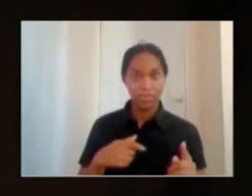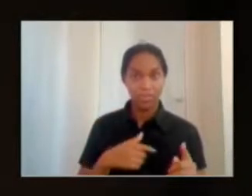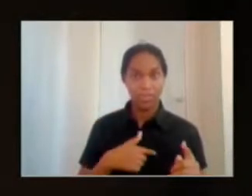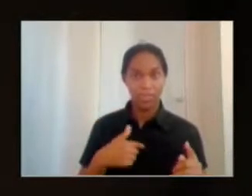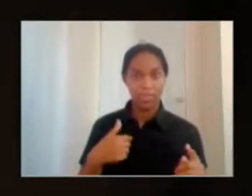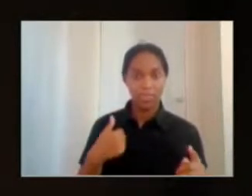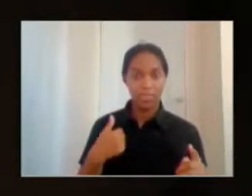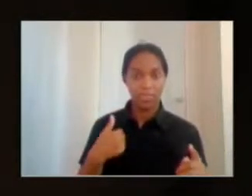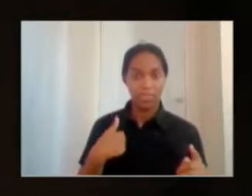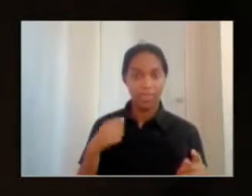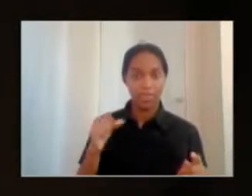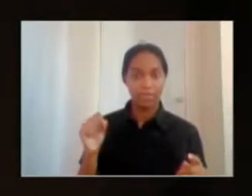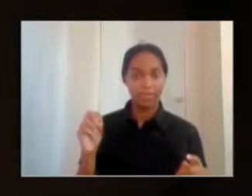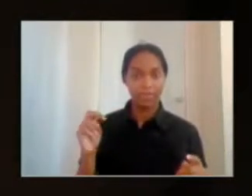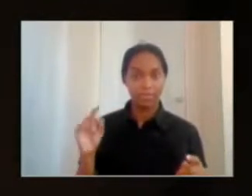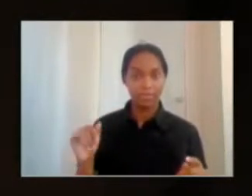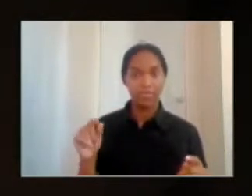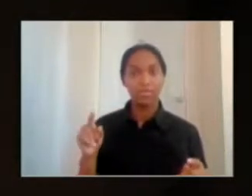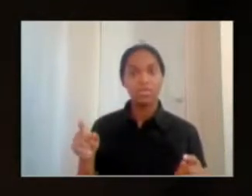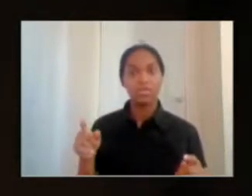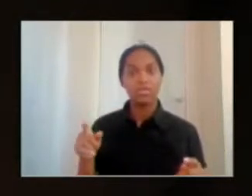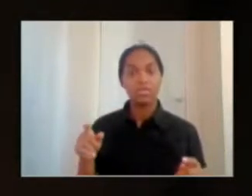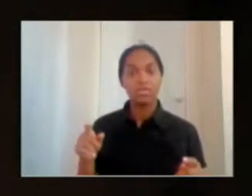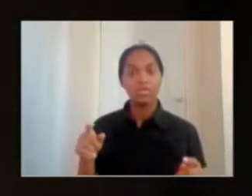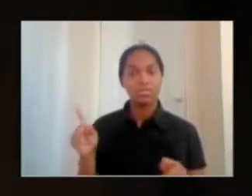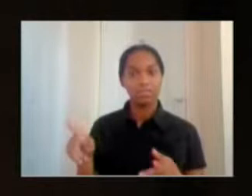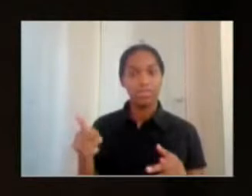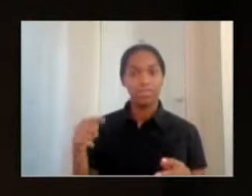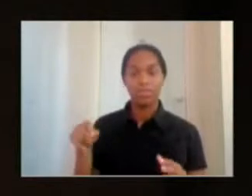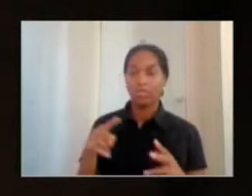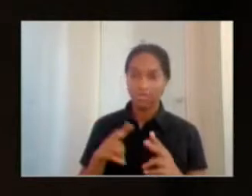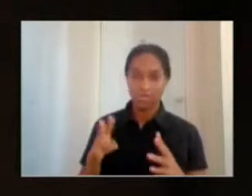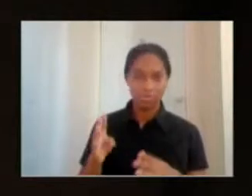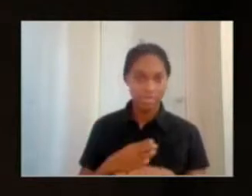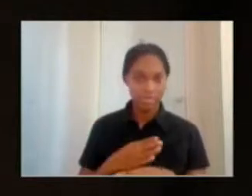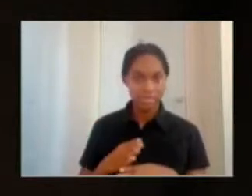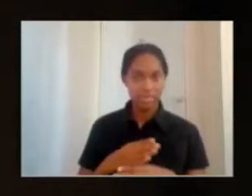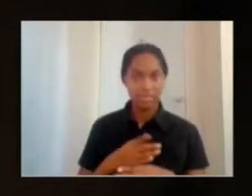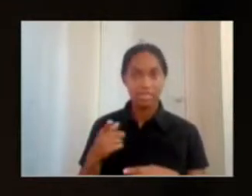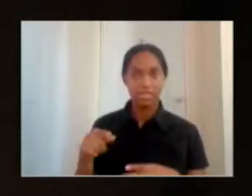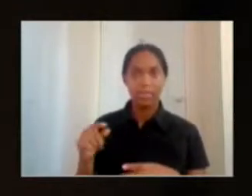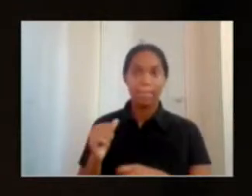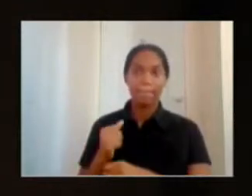the Sony Semiconductor folks are very busy making